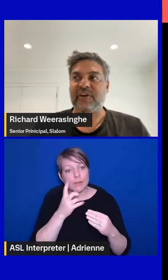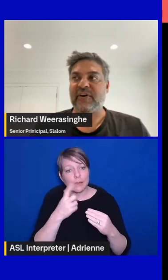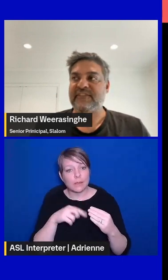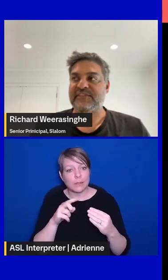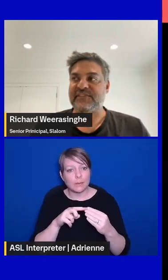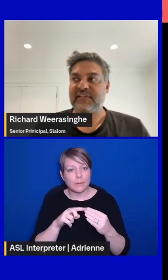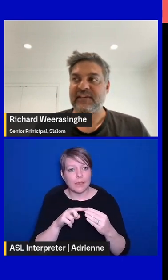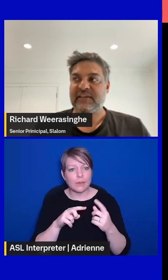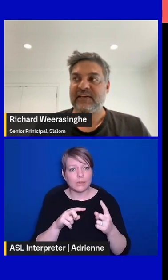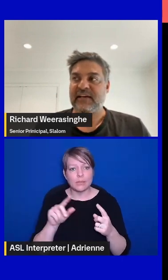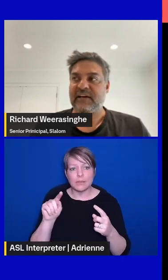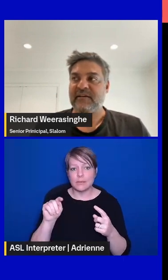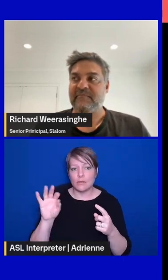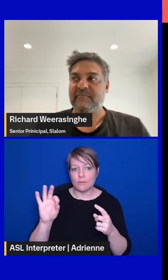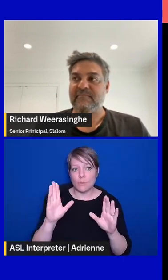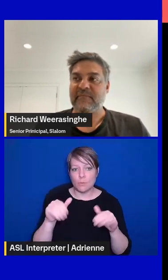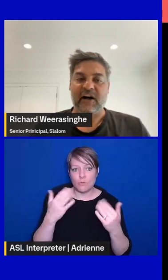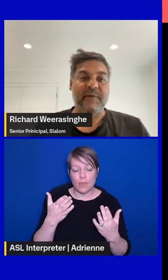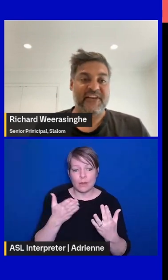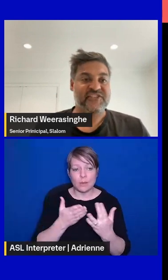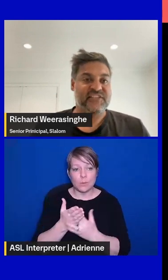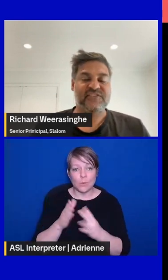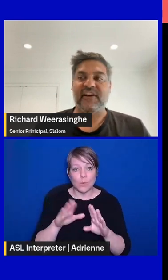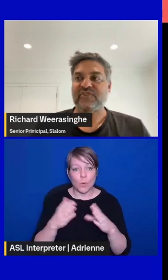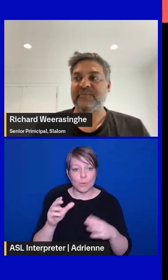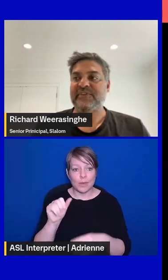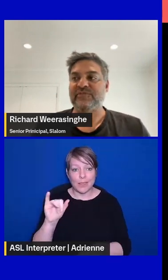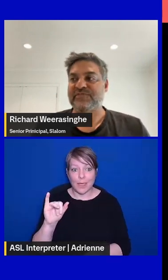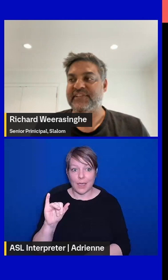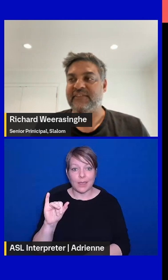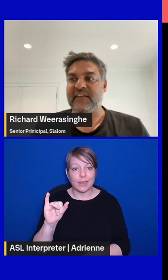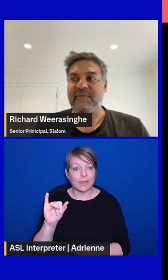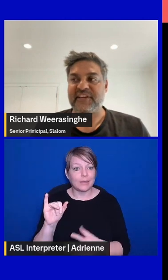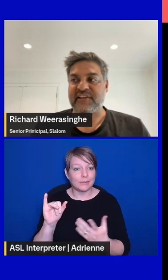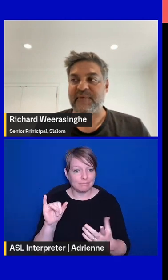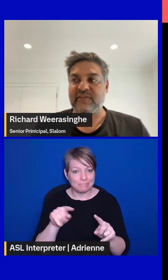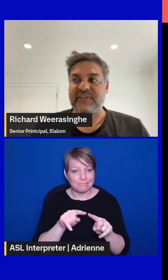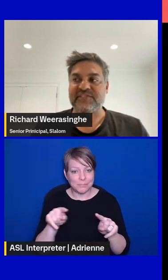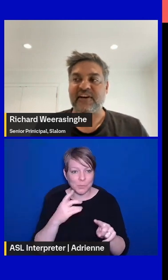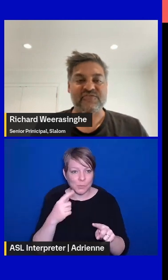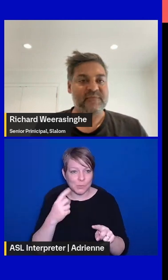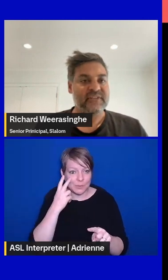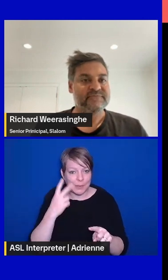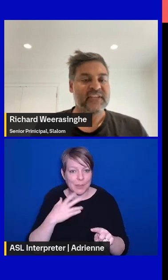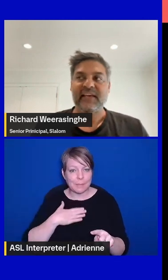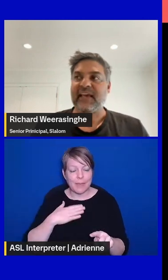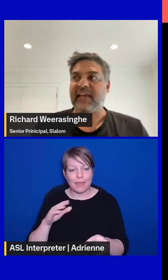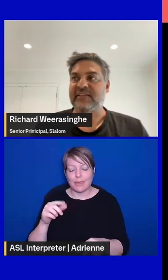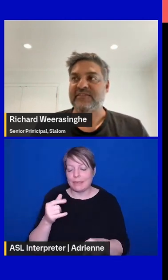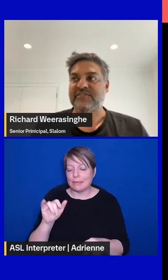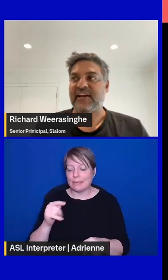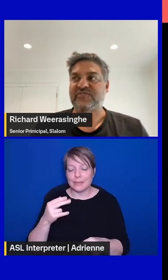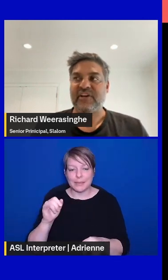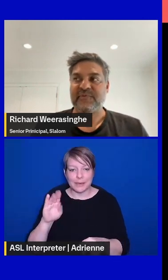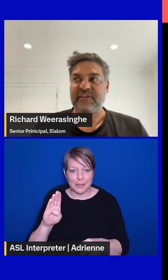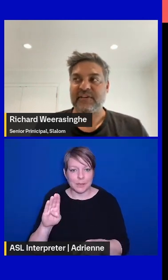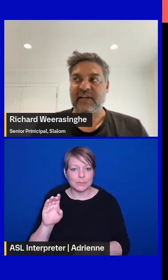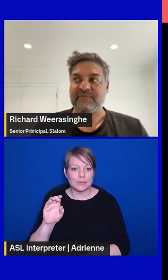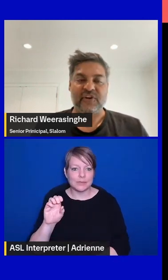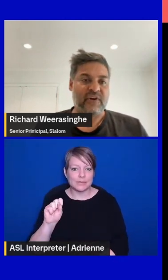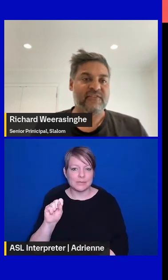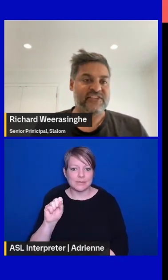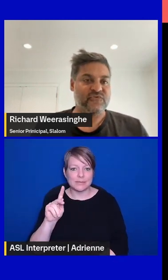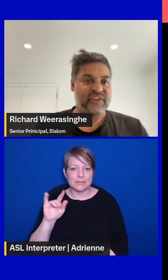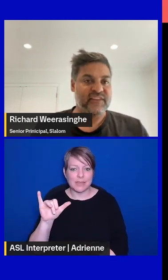for OpenAI. This is, I'm actually Skyscraper, so you'll see down there my GitHub handle is Skyscraper. And